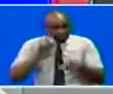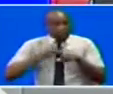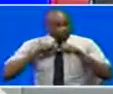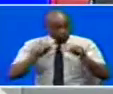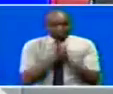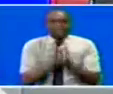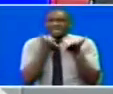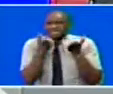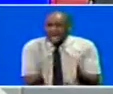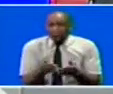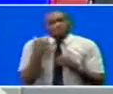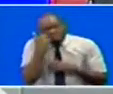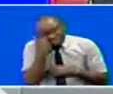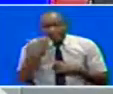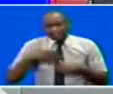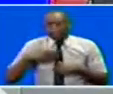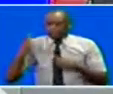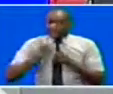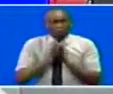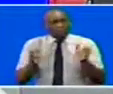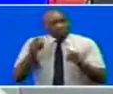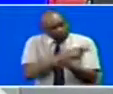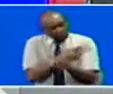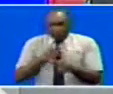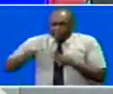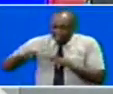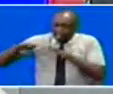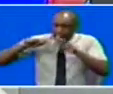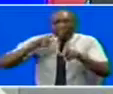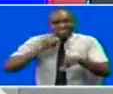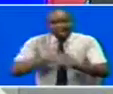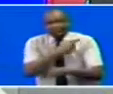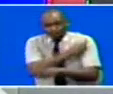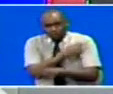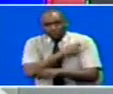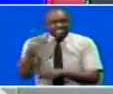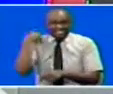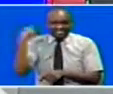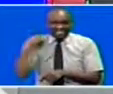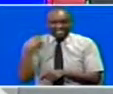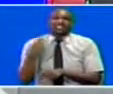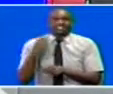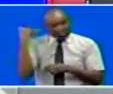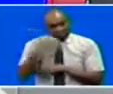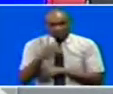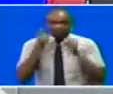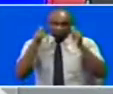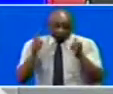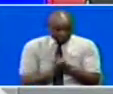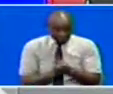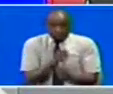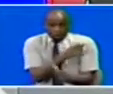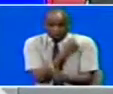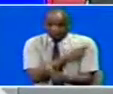But in other news, patients began streaming into public hospitals today after doctors called off their strike yesterday. However, most